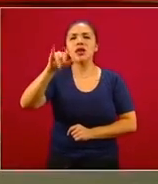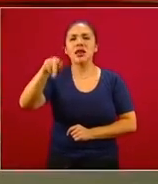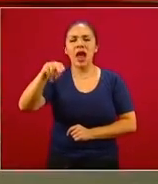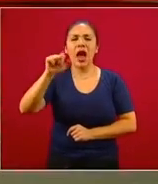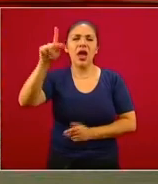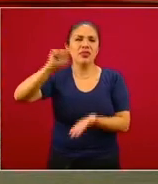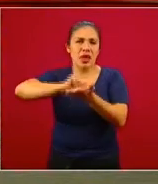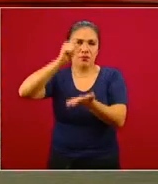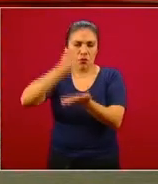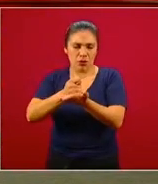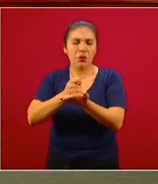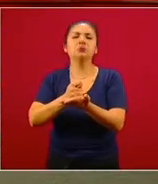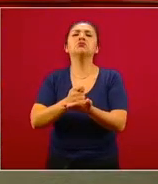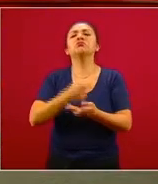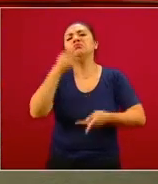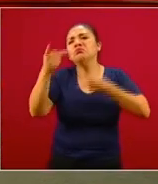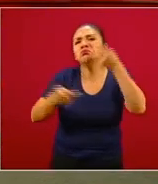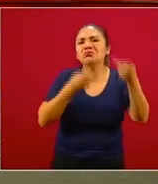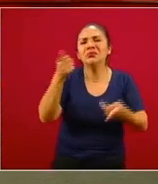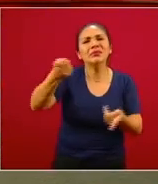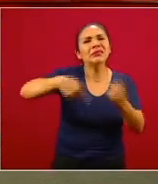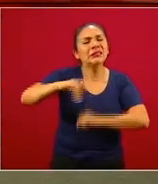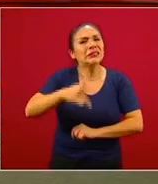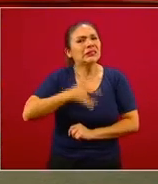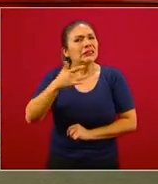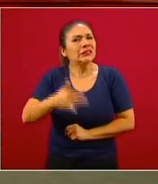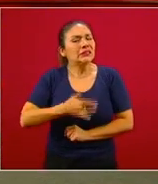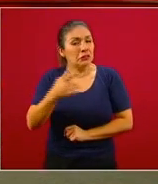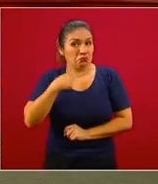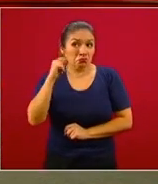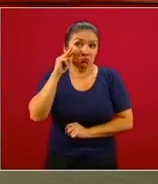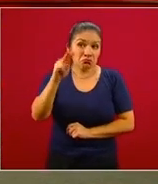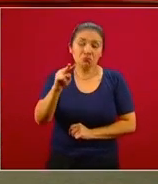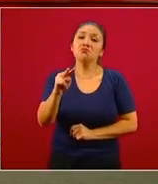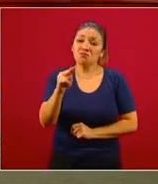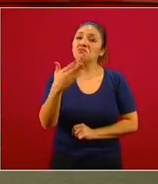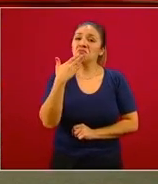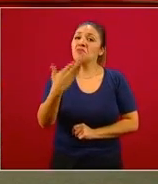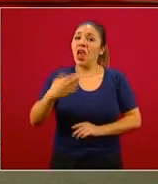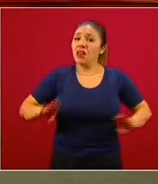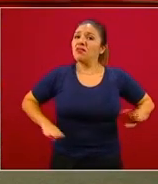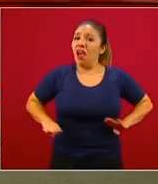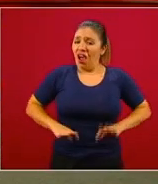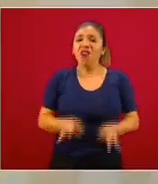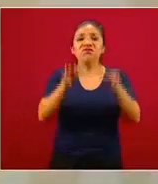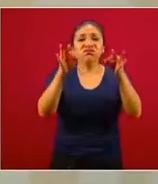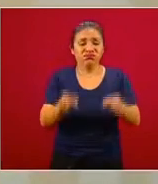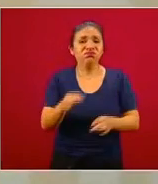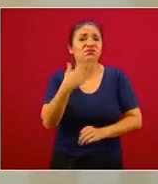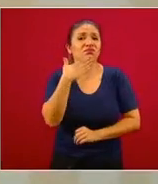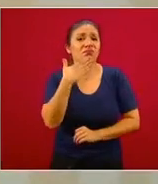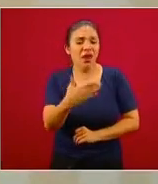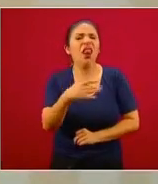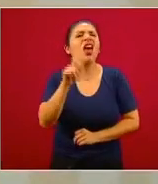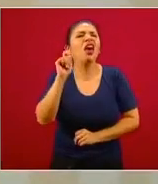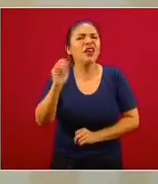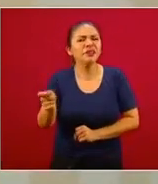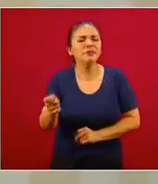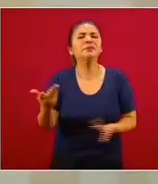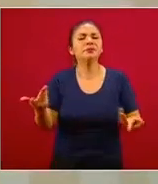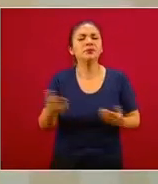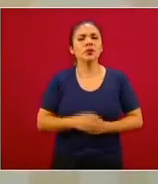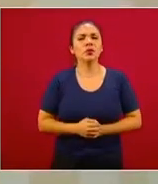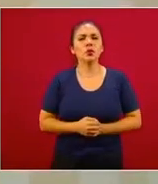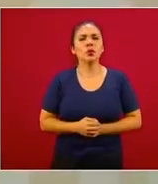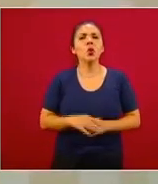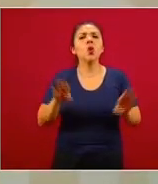otros médicos, Tamaulipas, among other expresaron una people, inquietud que me parece expressed totalmente concern that I thought adecuada, was very legítima y muy legitimate, oportuna, timely, and que es important. cómo How